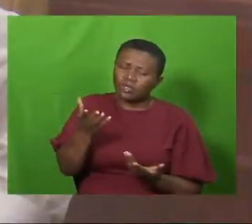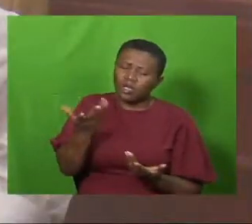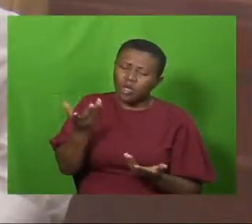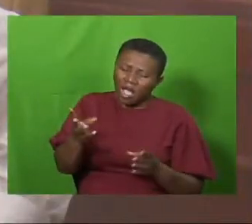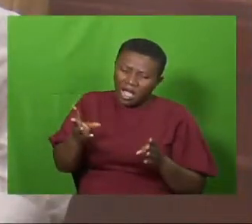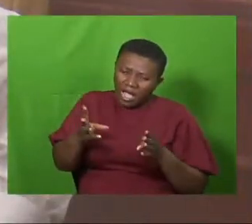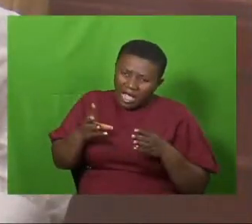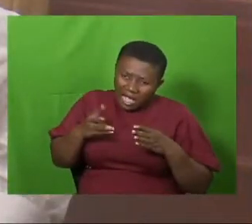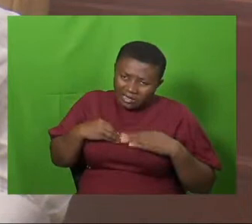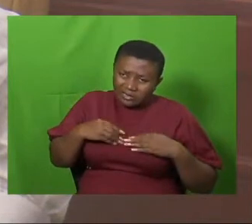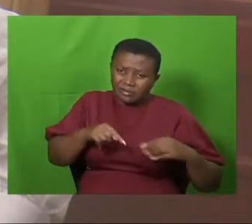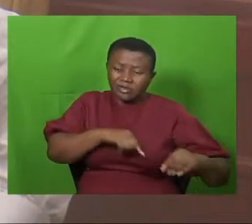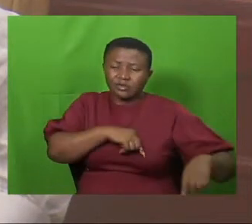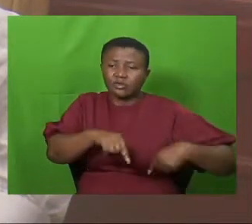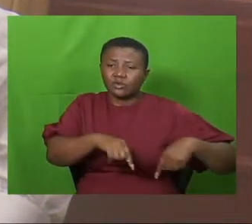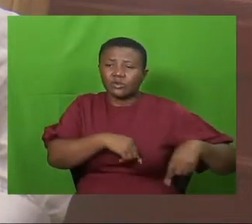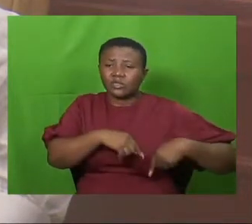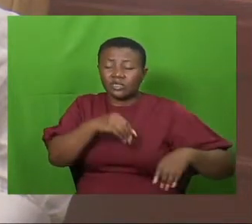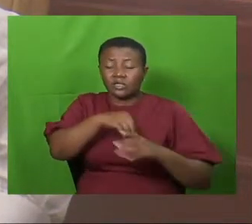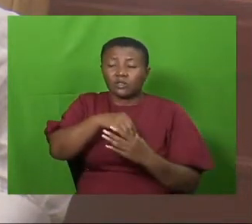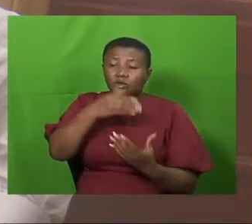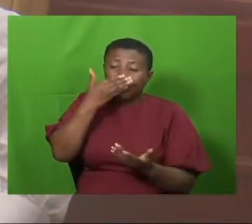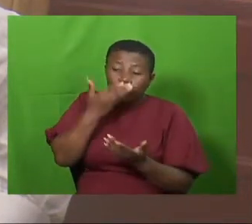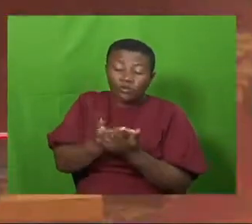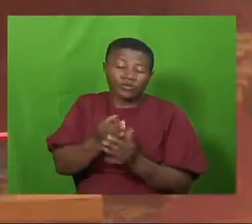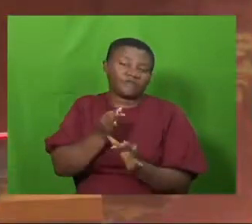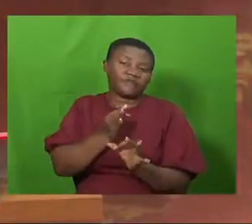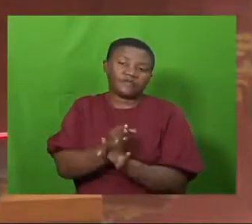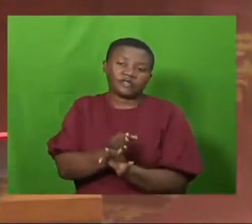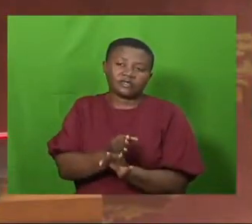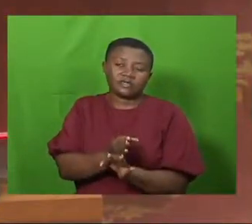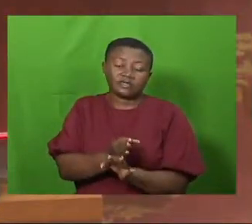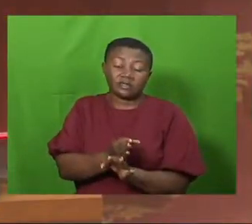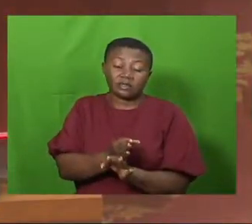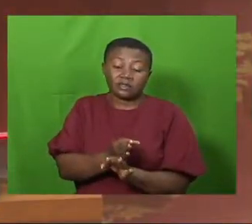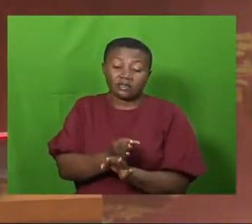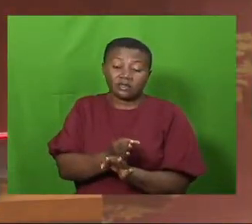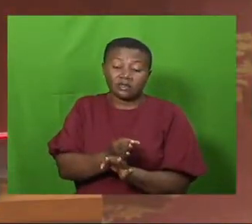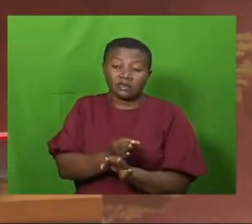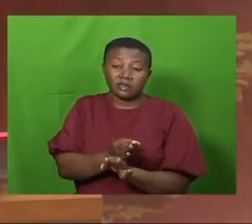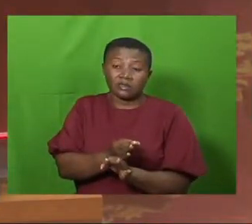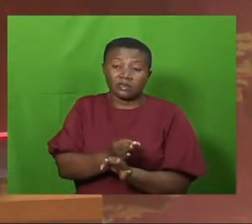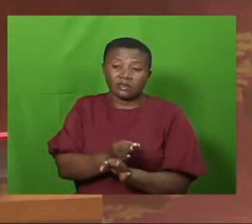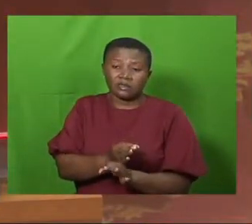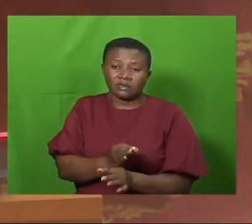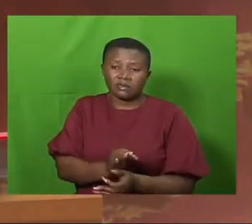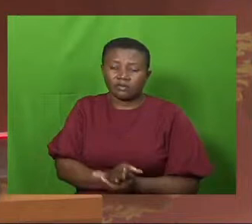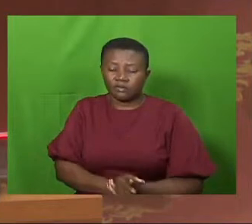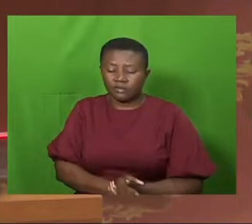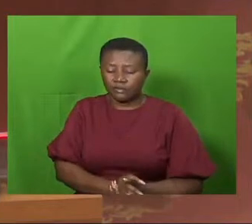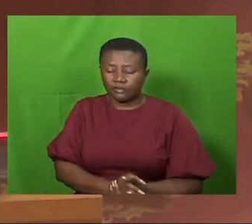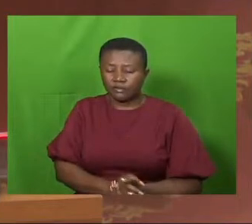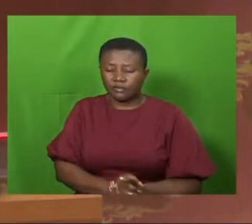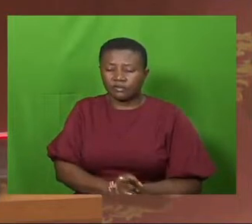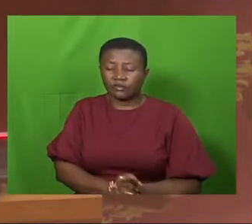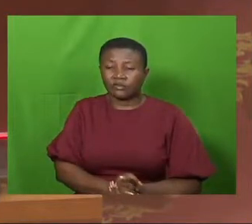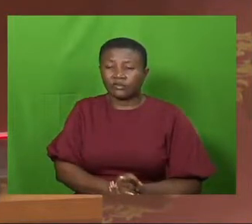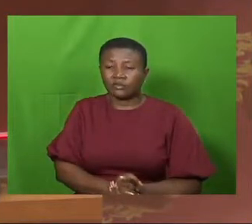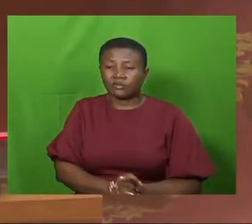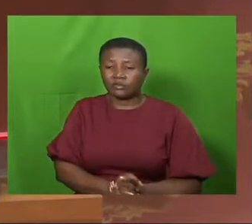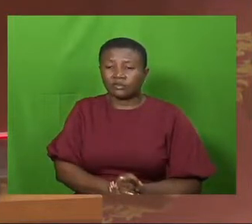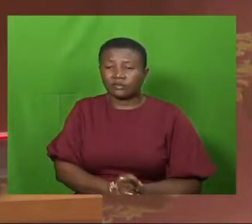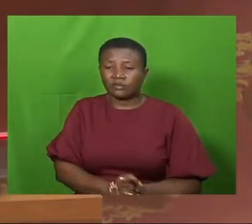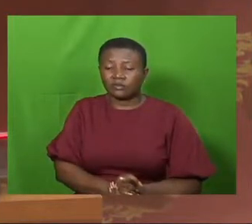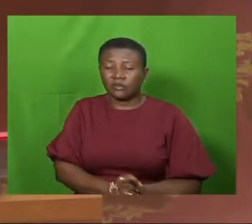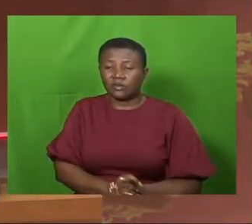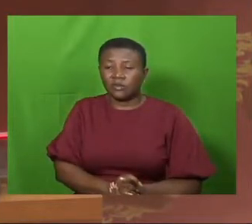Speaker, at the end of the day, we shall convey through Mr. Speaker our gratitude as required